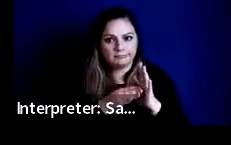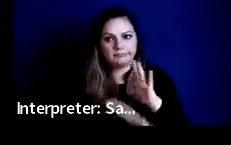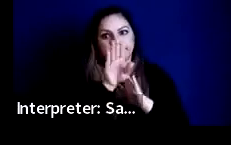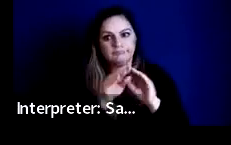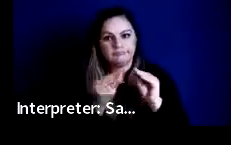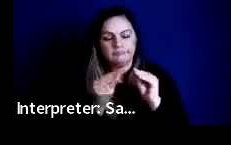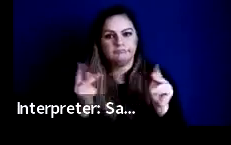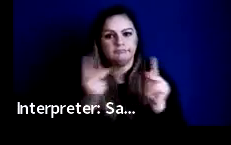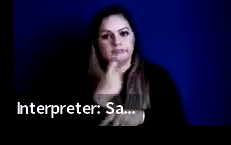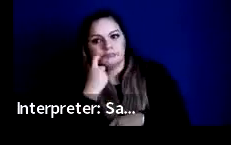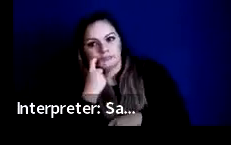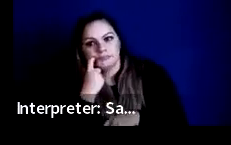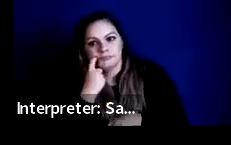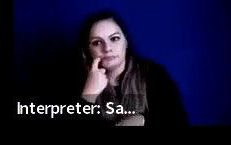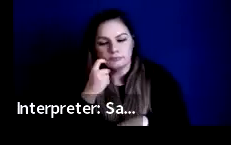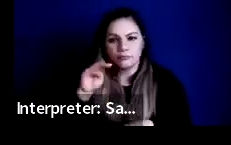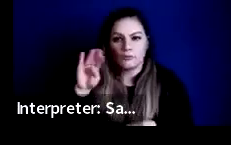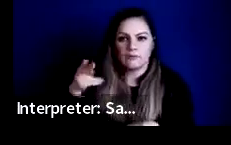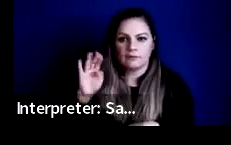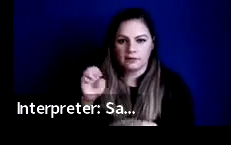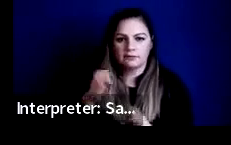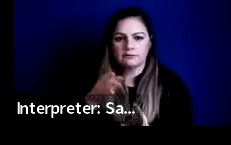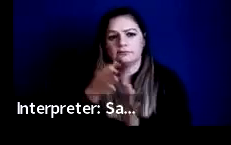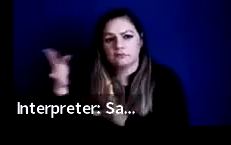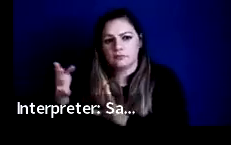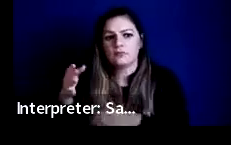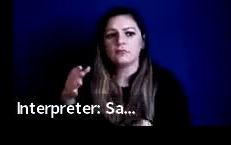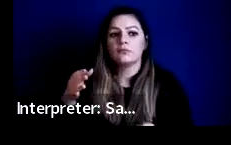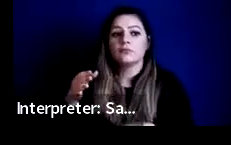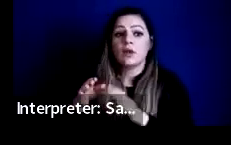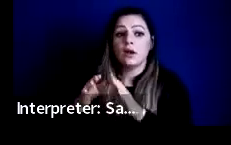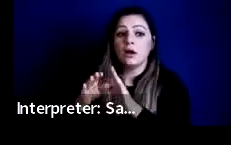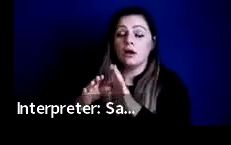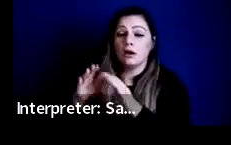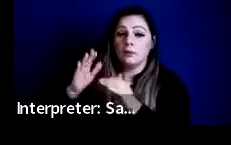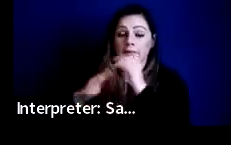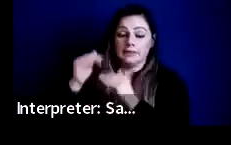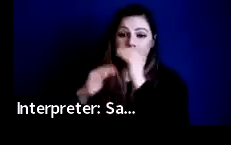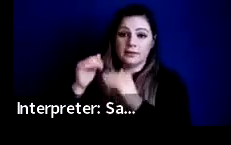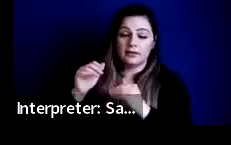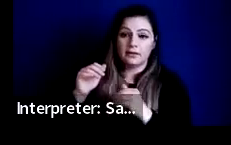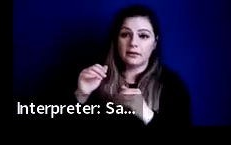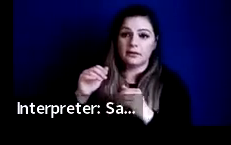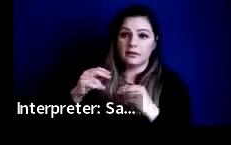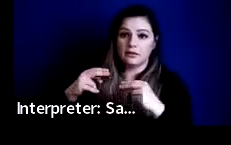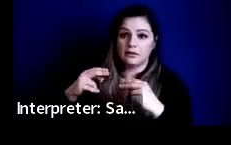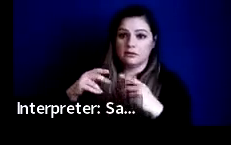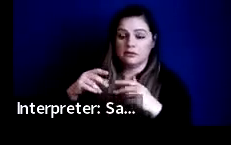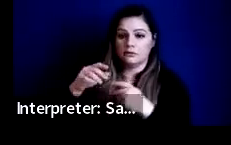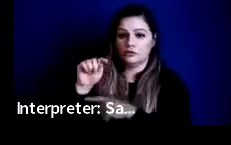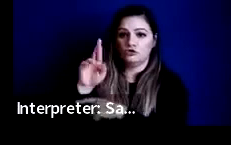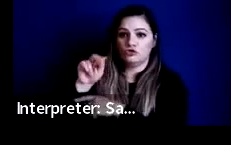the building of the Transcontinental Railroad, we saw a huge influx of Chinese immigration